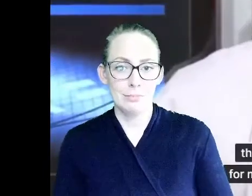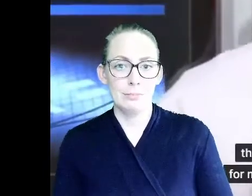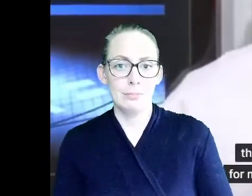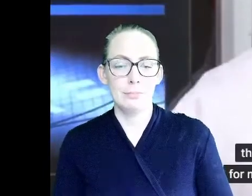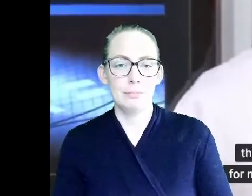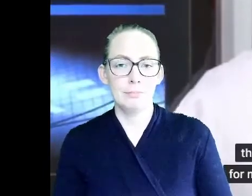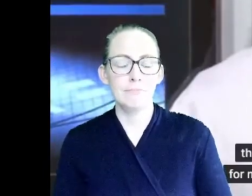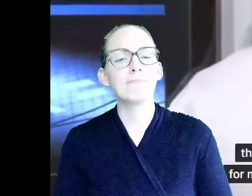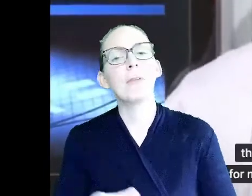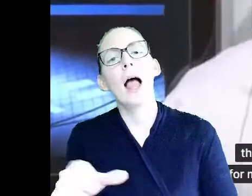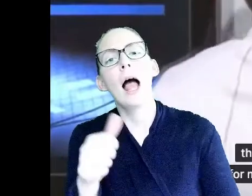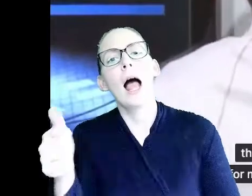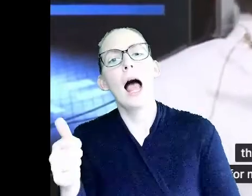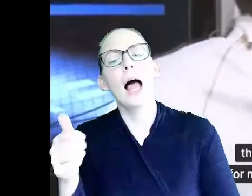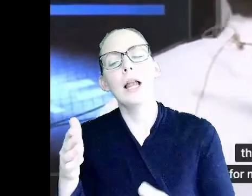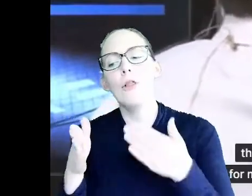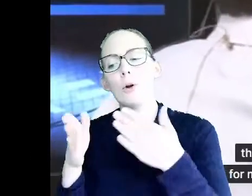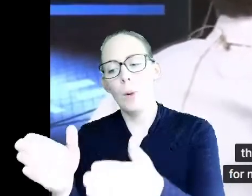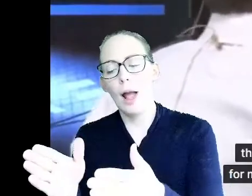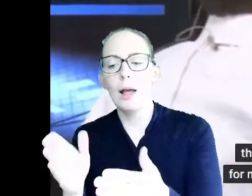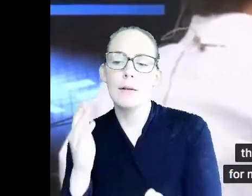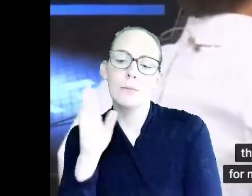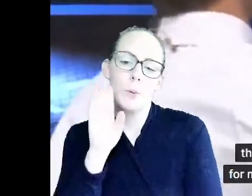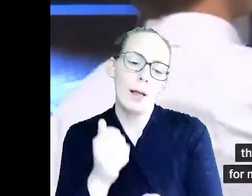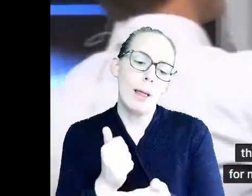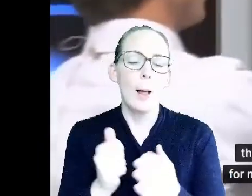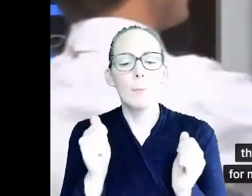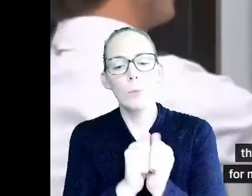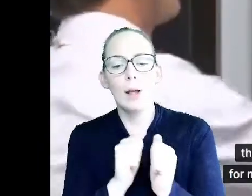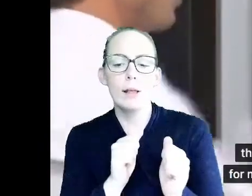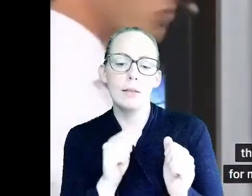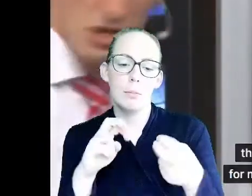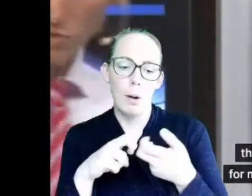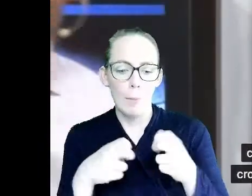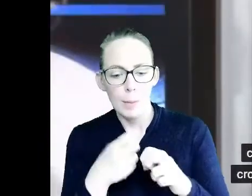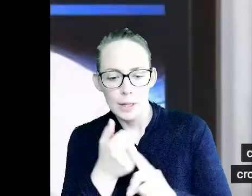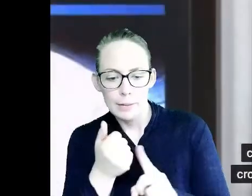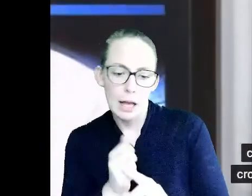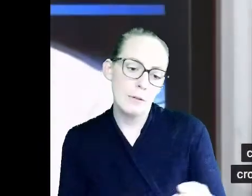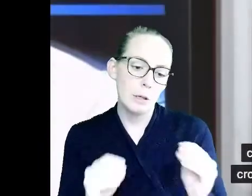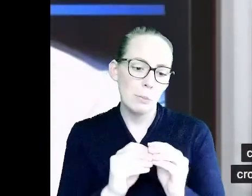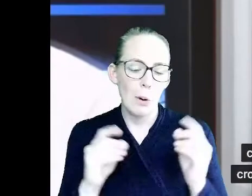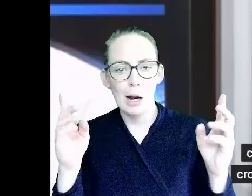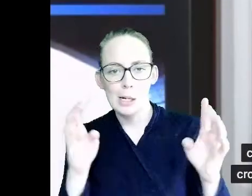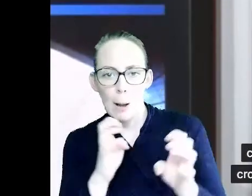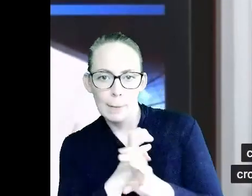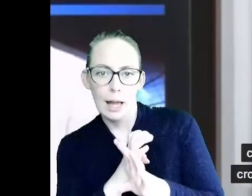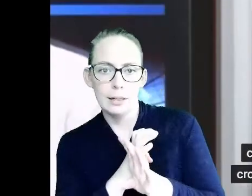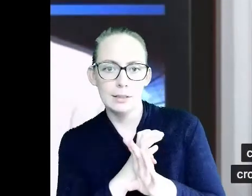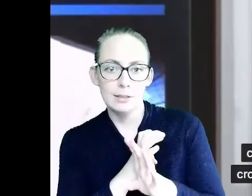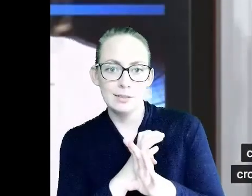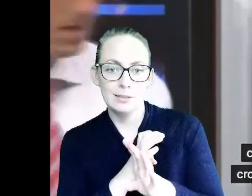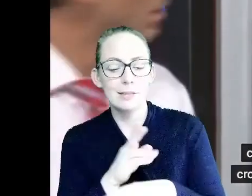There's another method that will work for more complex problems. It's where you